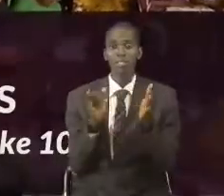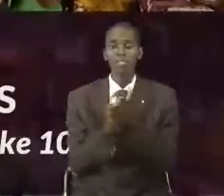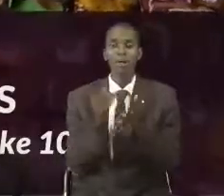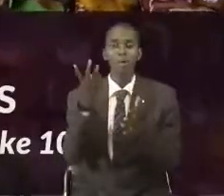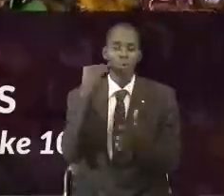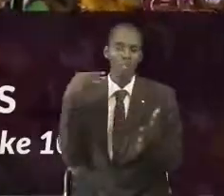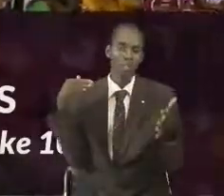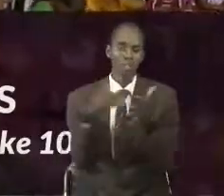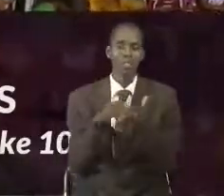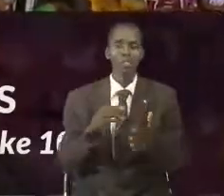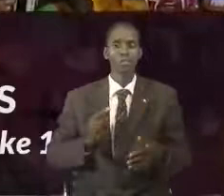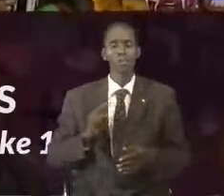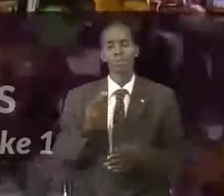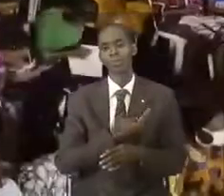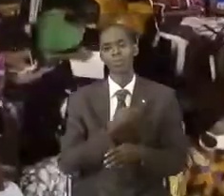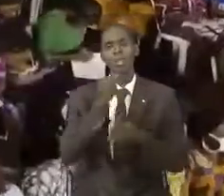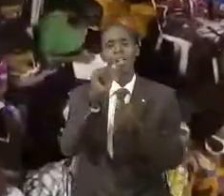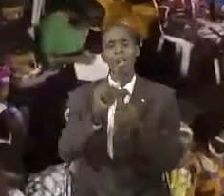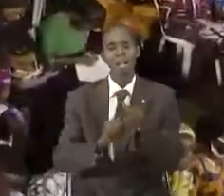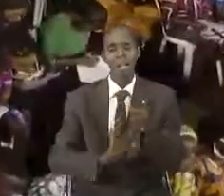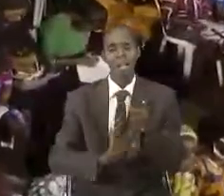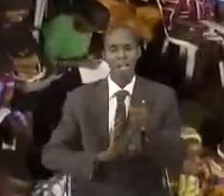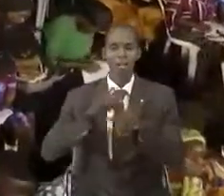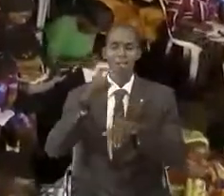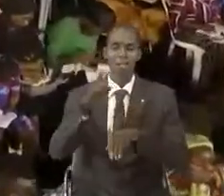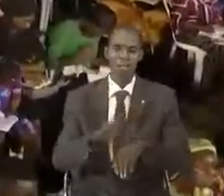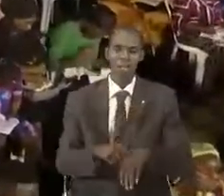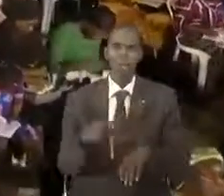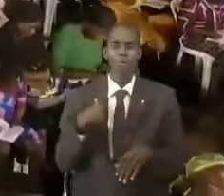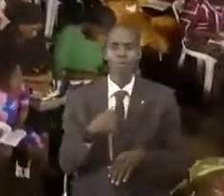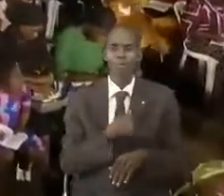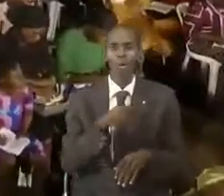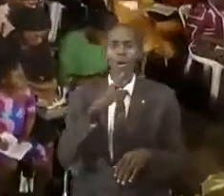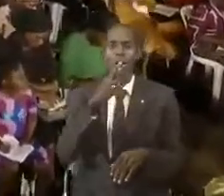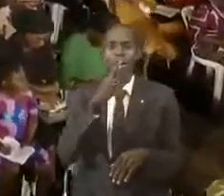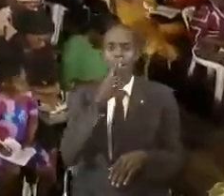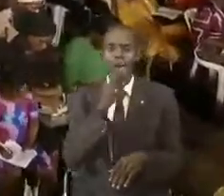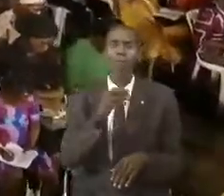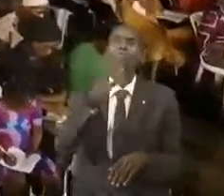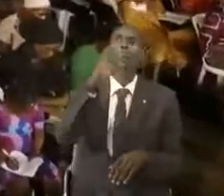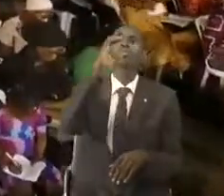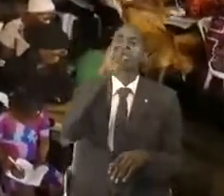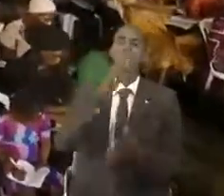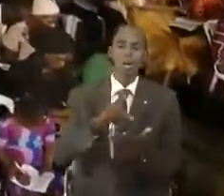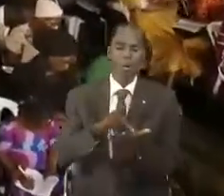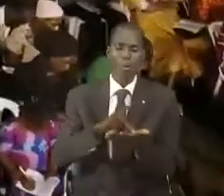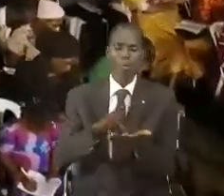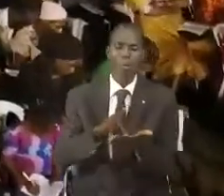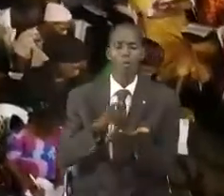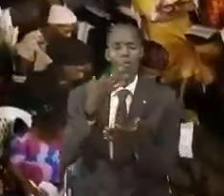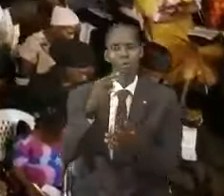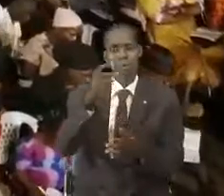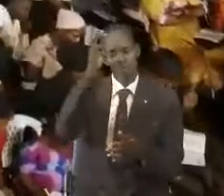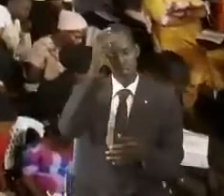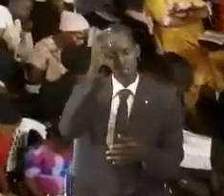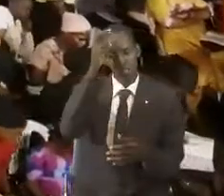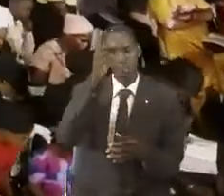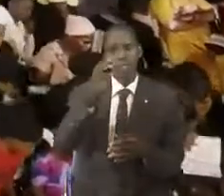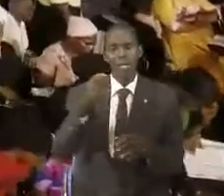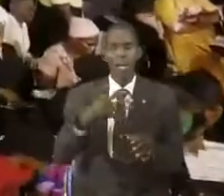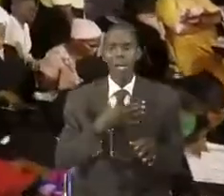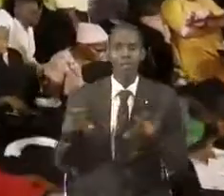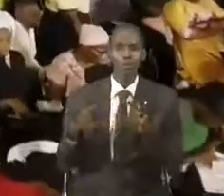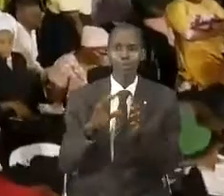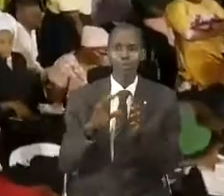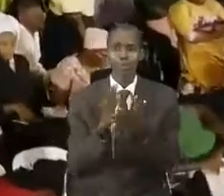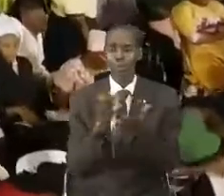of ordinances that was against us. You know, every time we're taking the